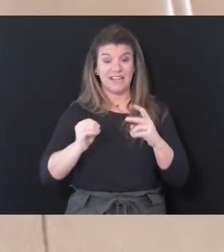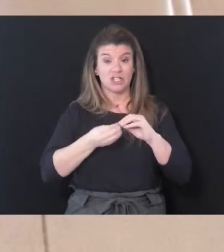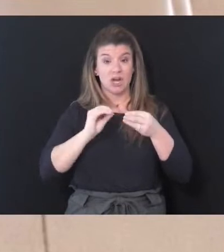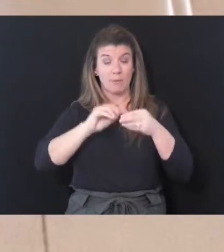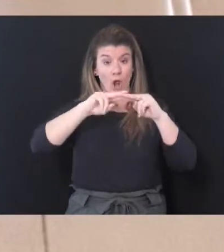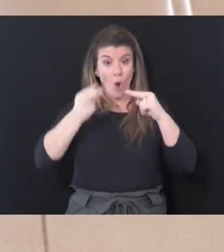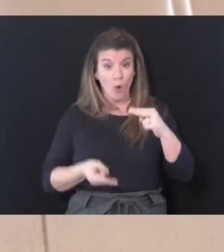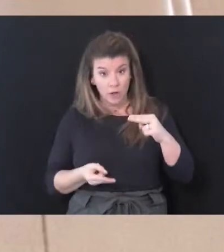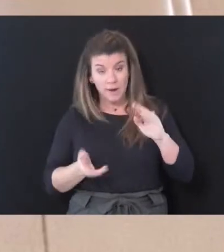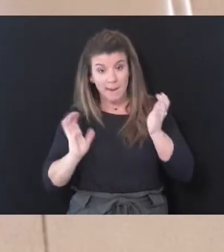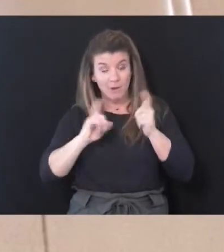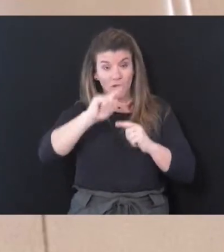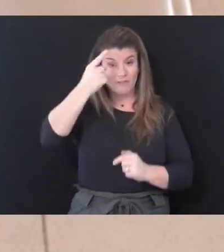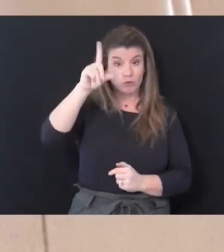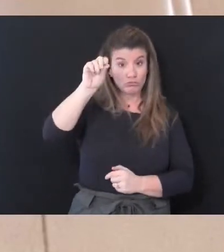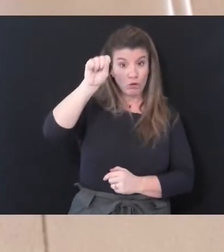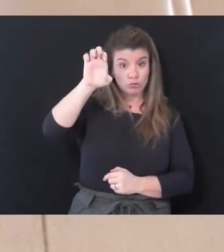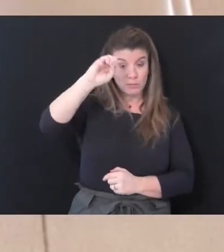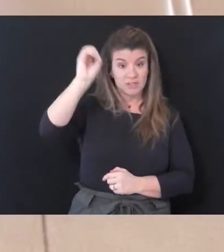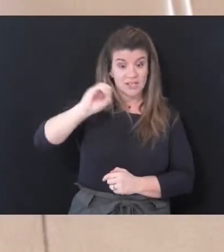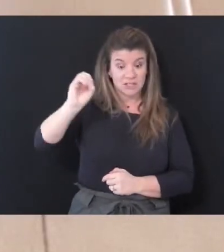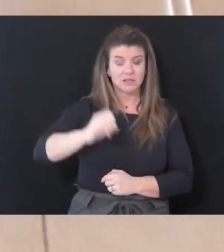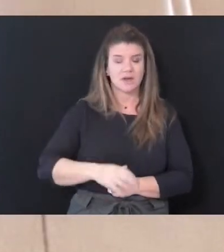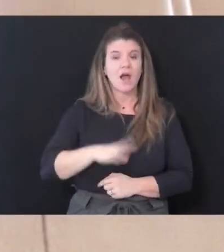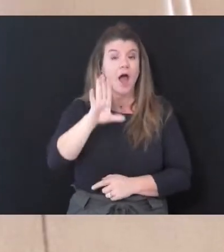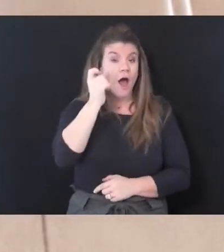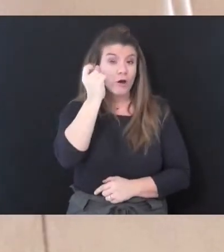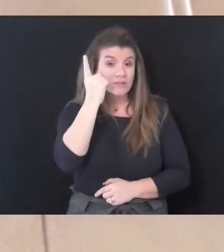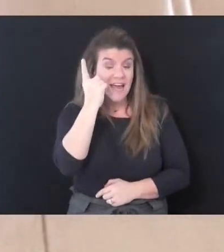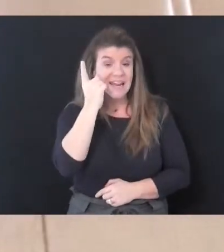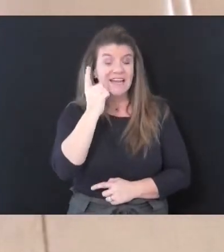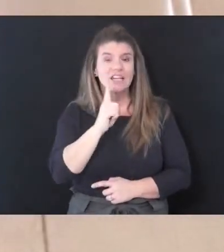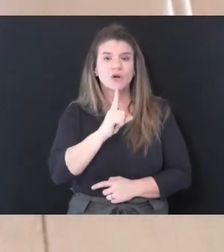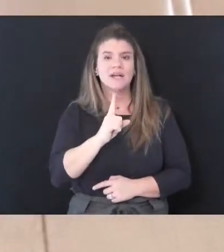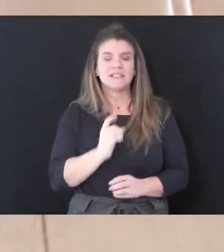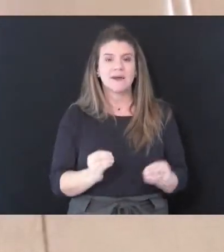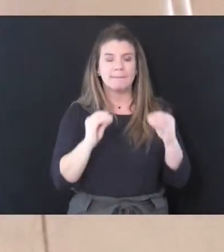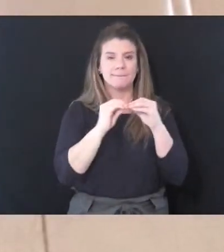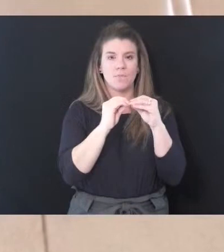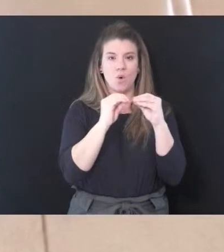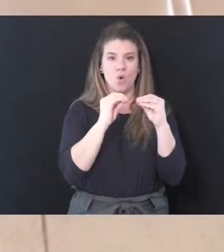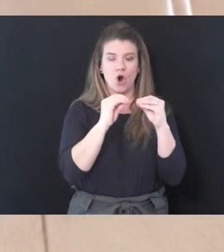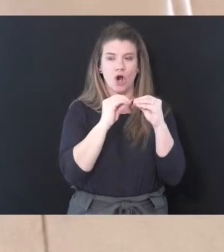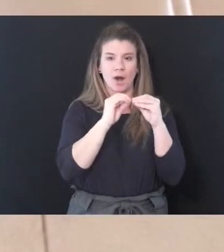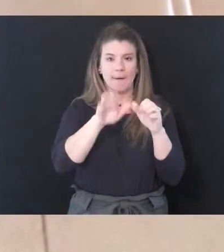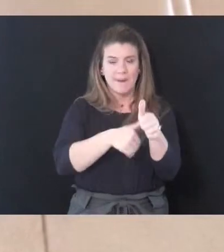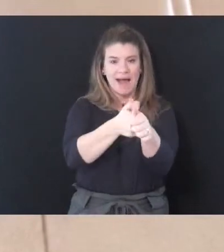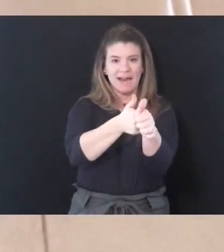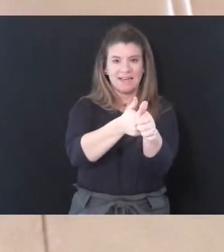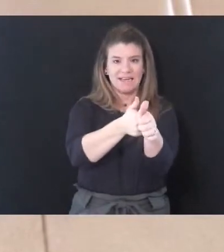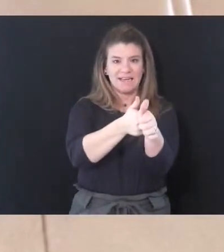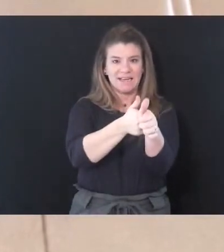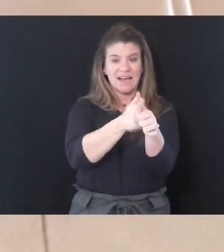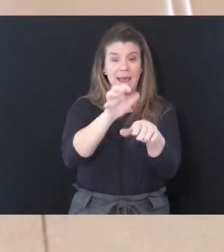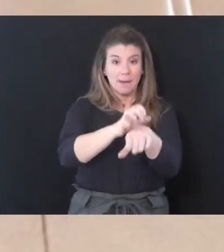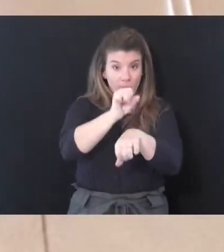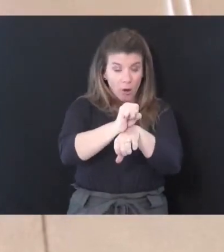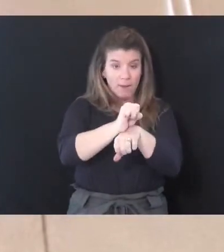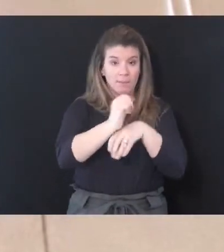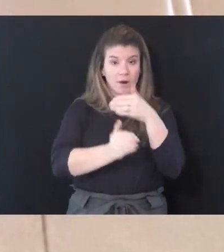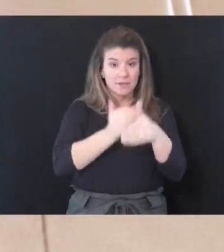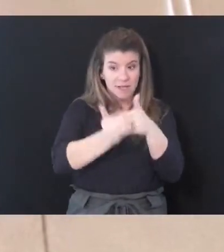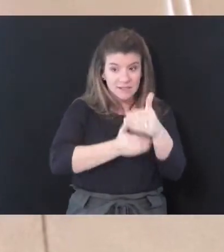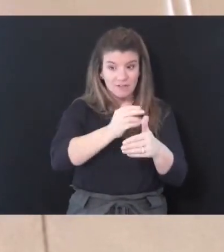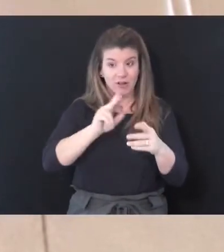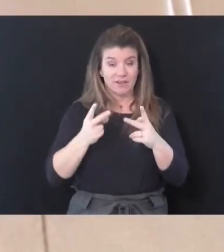being lower than the first dose percentage rate. Understand that there is more logistics behind it, the appointment process for